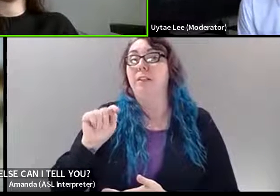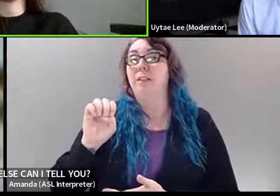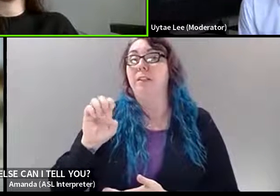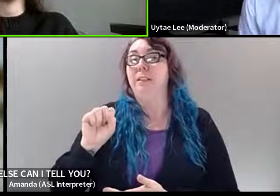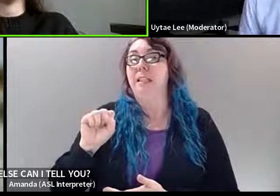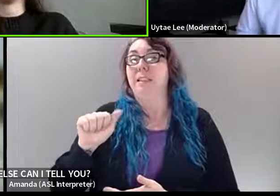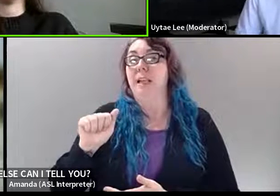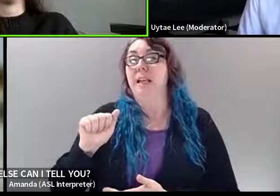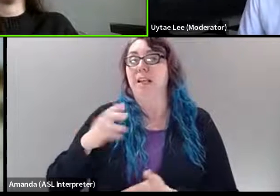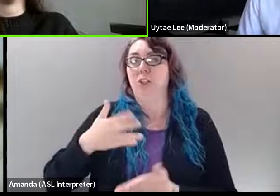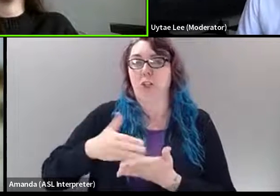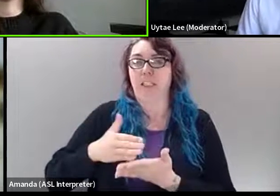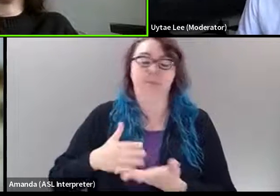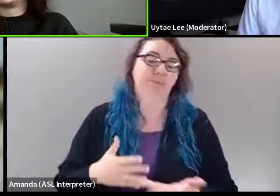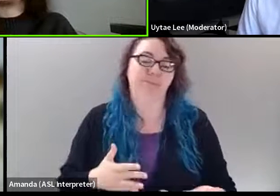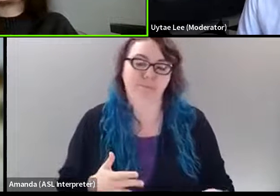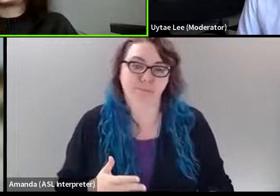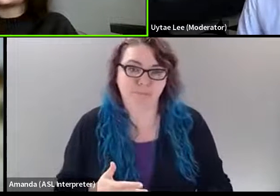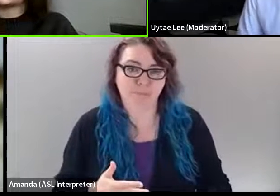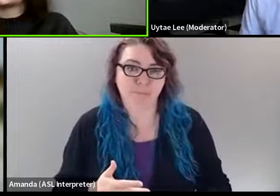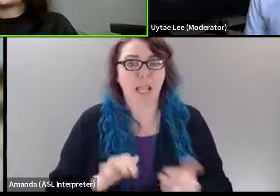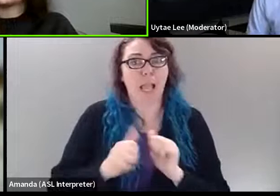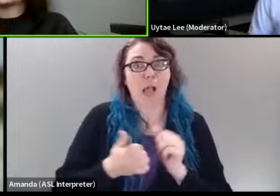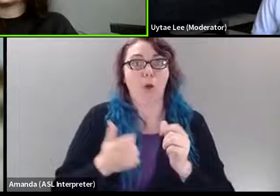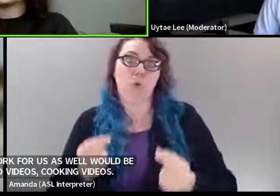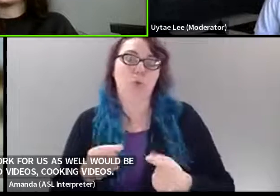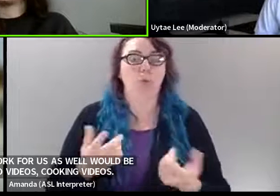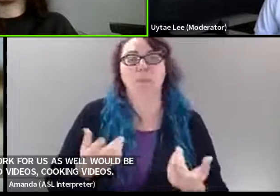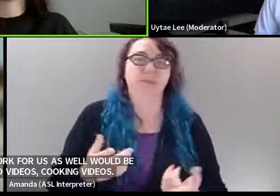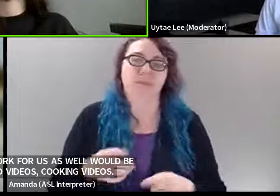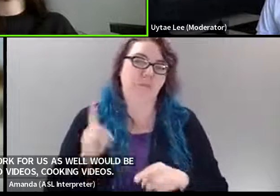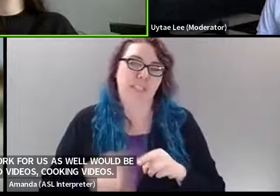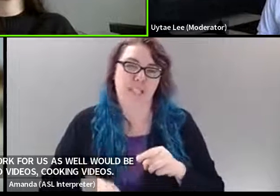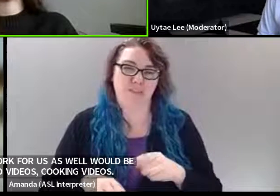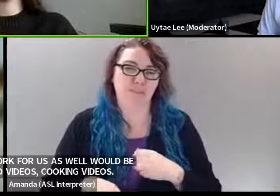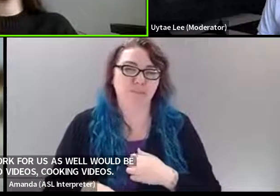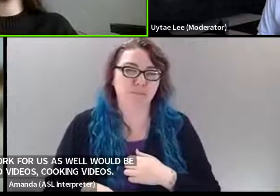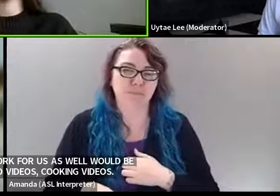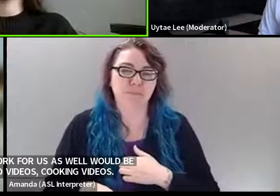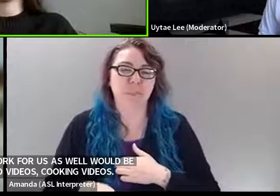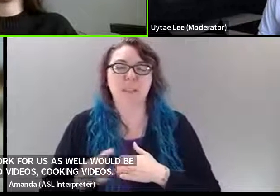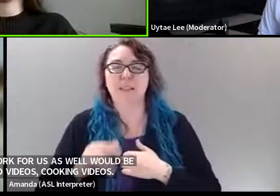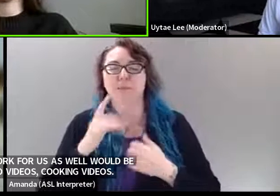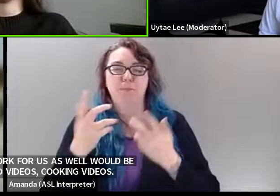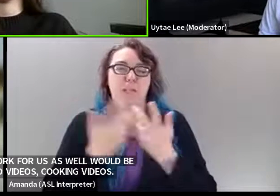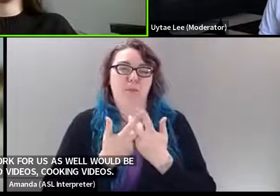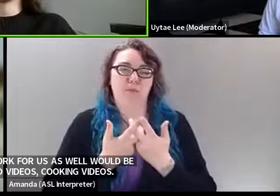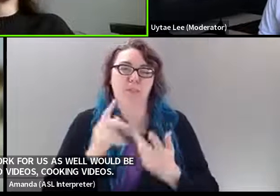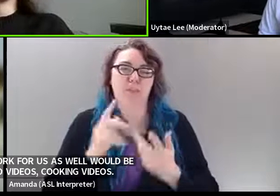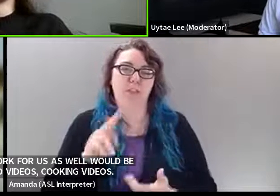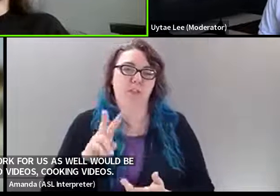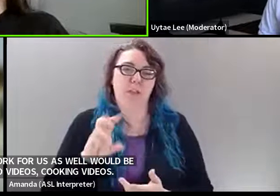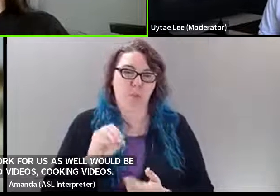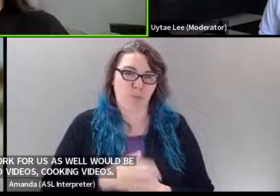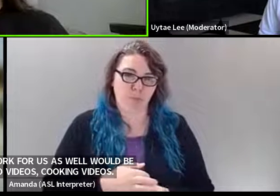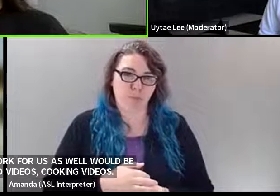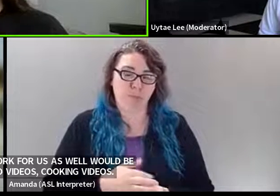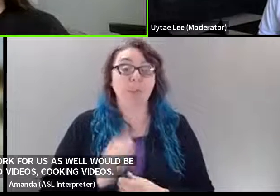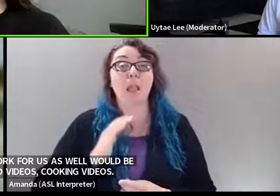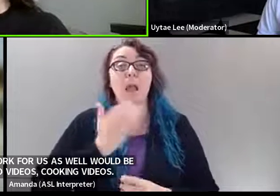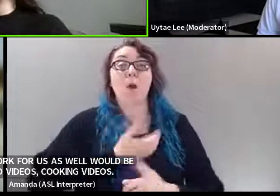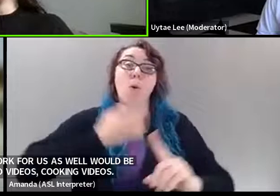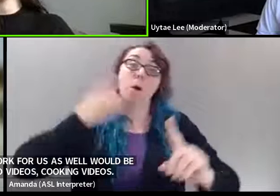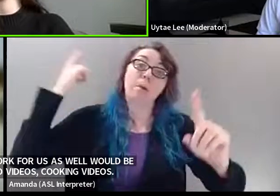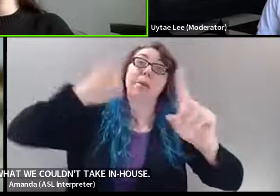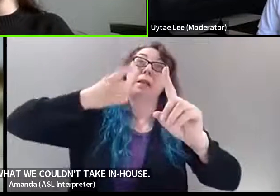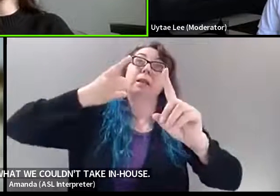sort of covers what we couldn't take in-house, because the reality is that our mandate can be quite